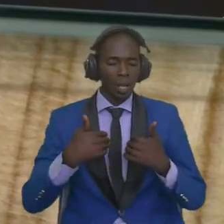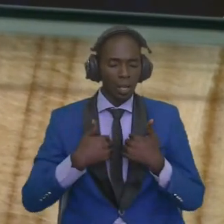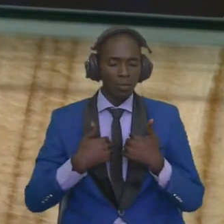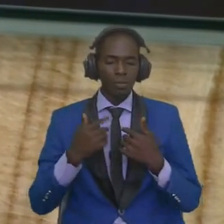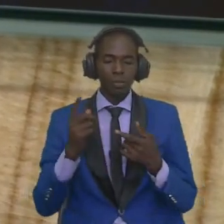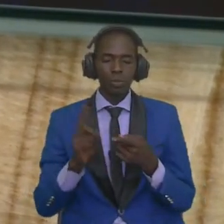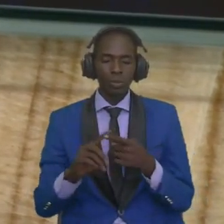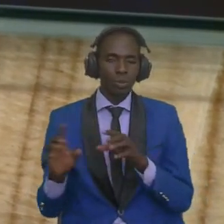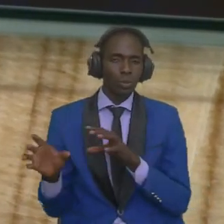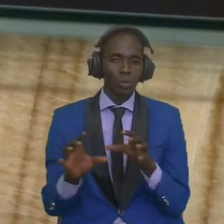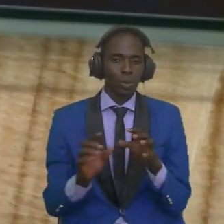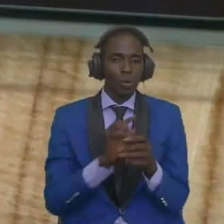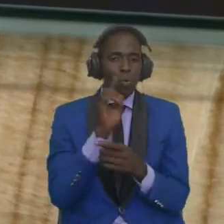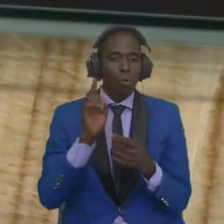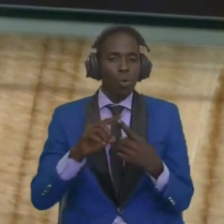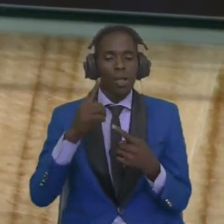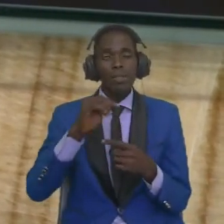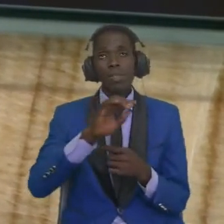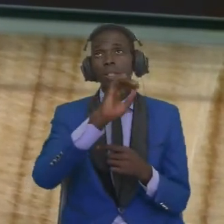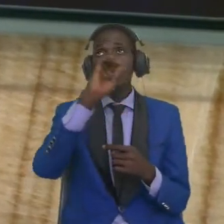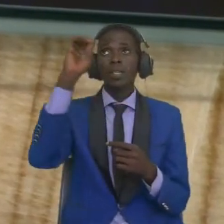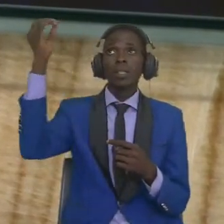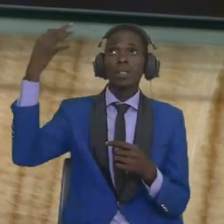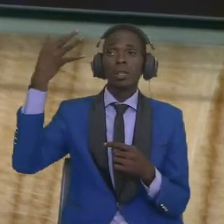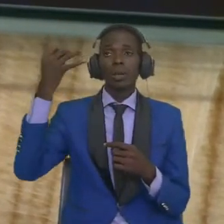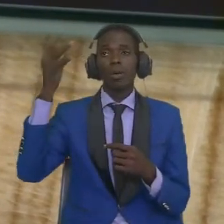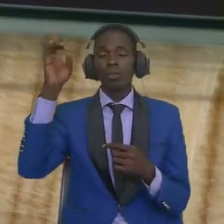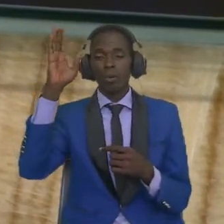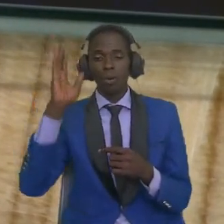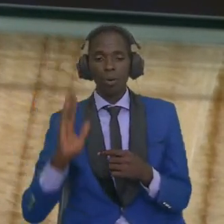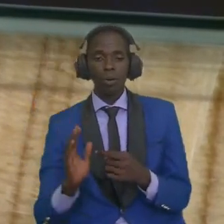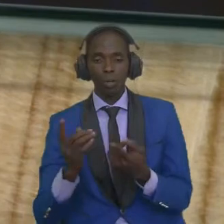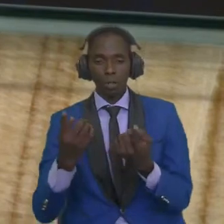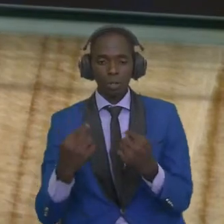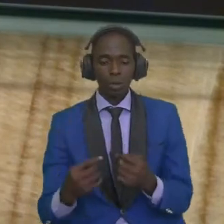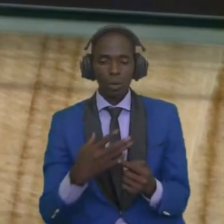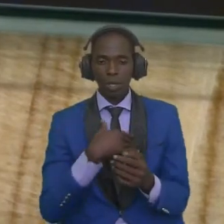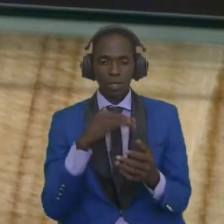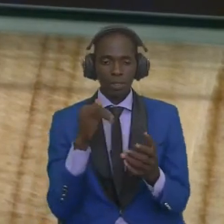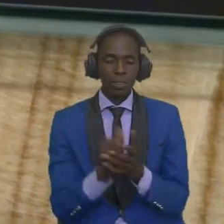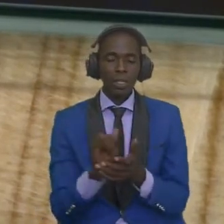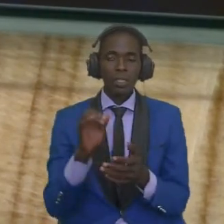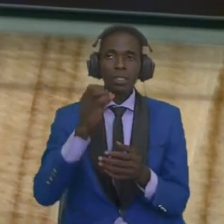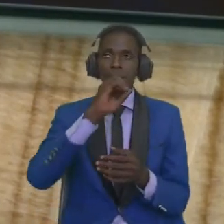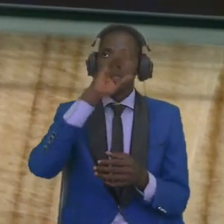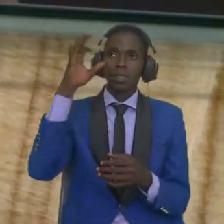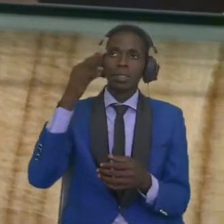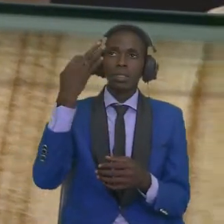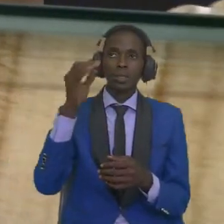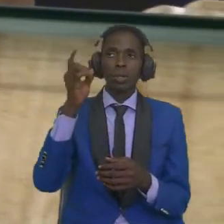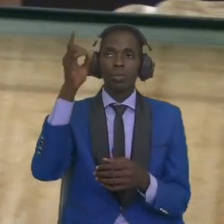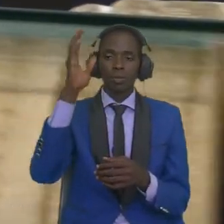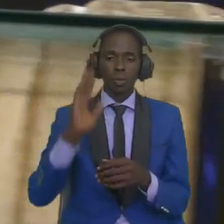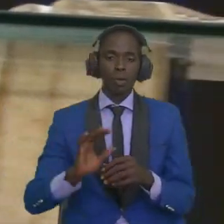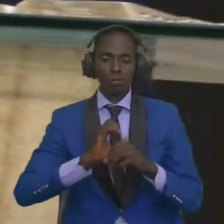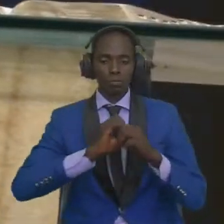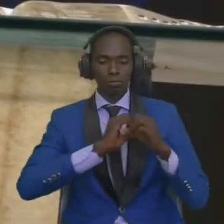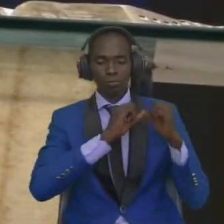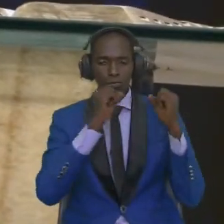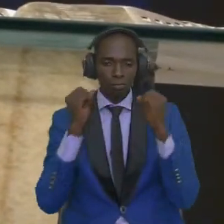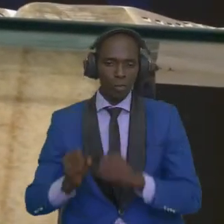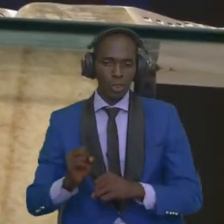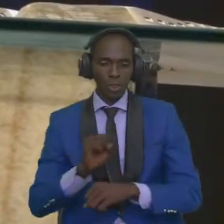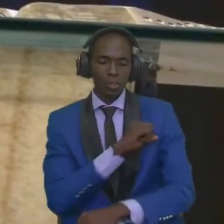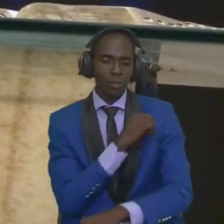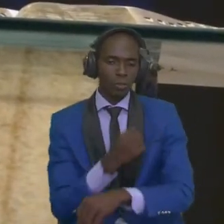the grace of God comes and that grace of God strengthens us, nothing that God has